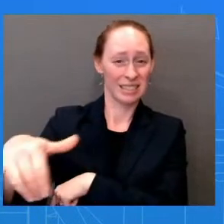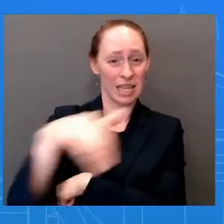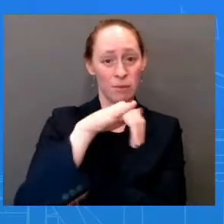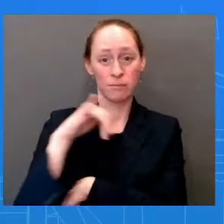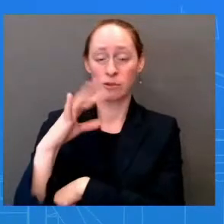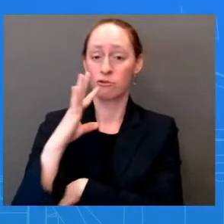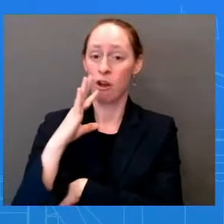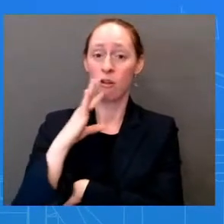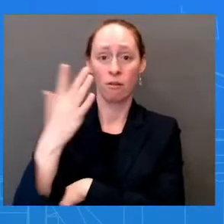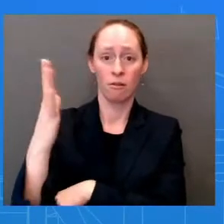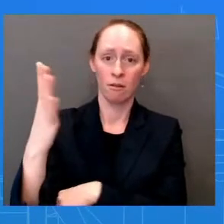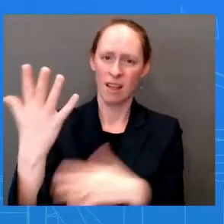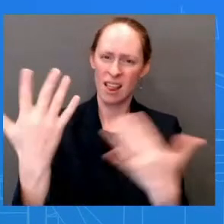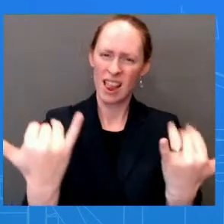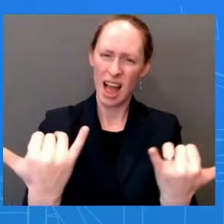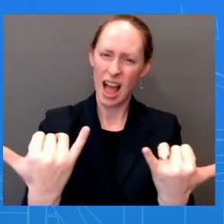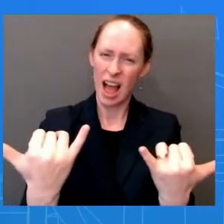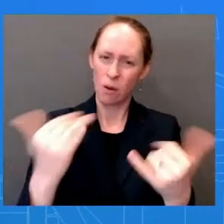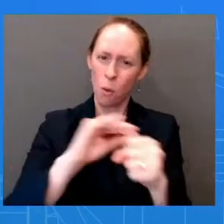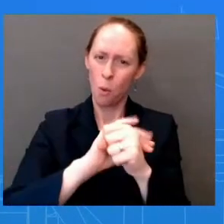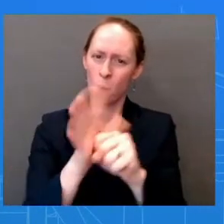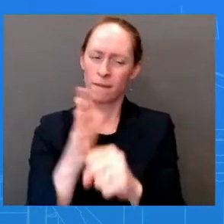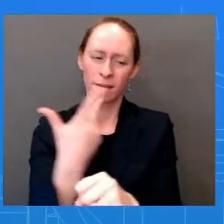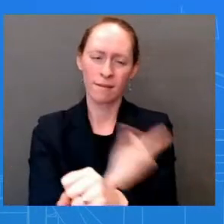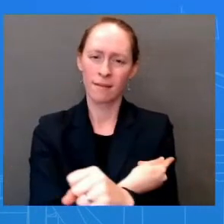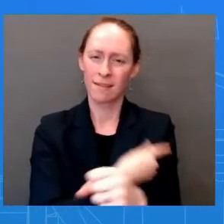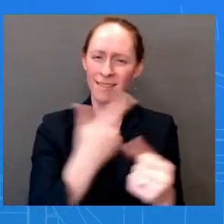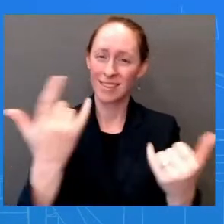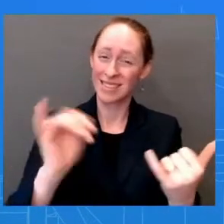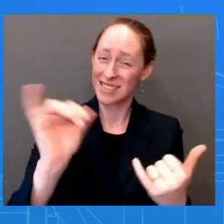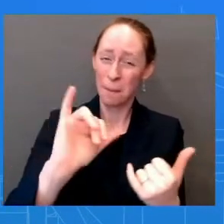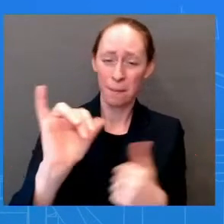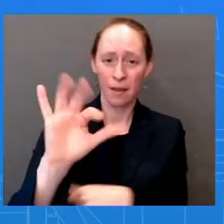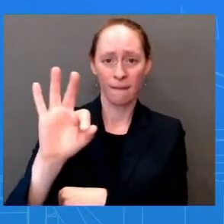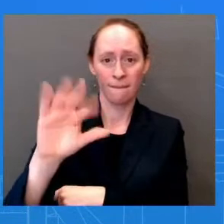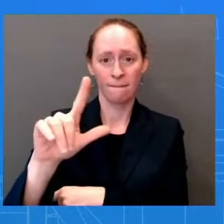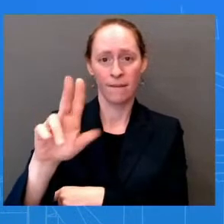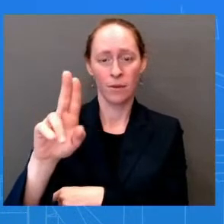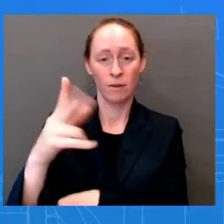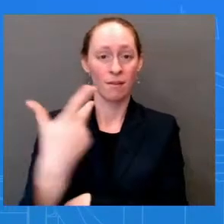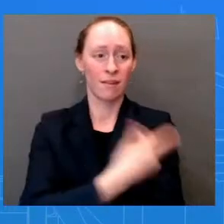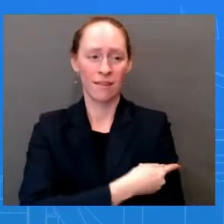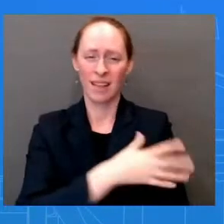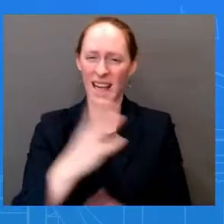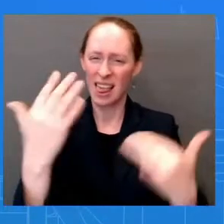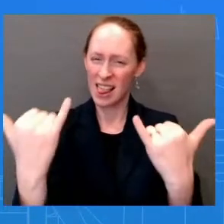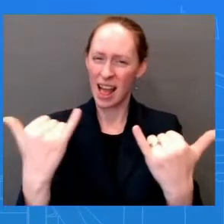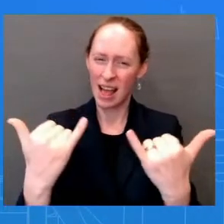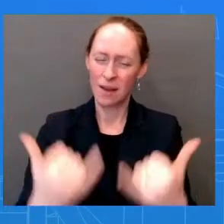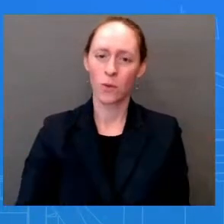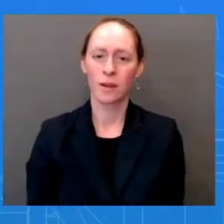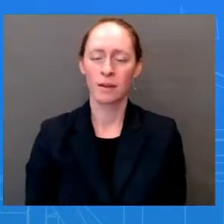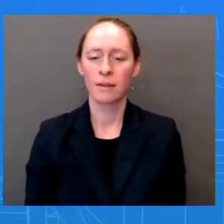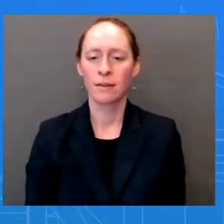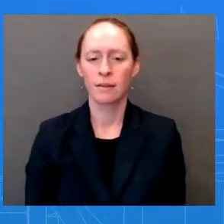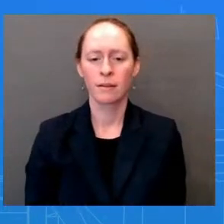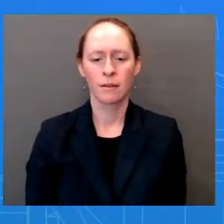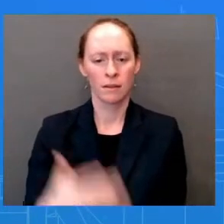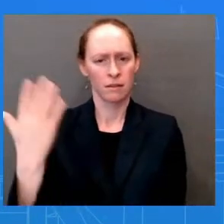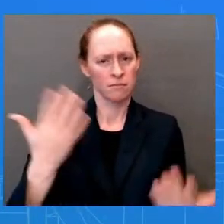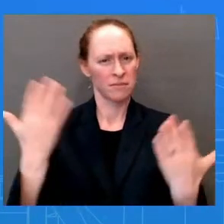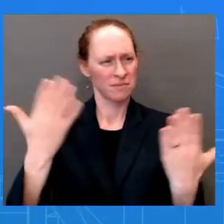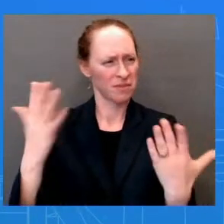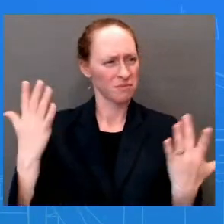shot right away. Now, why did they do that? Why did America's physicians, speaking as a unified voice, say